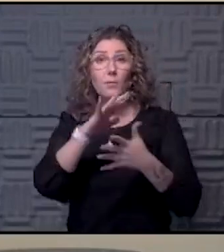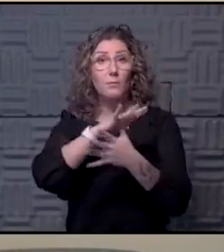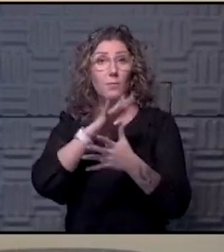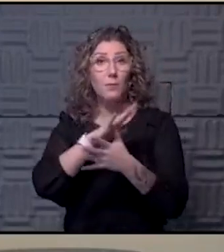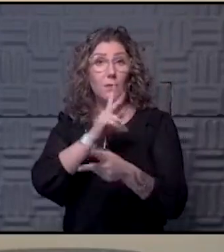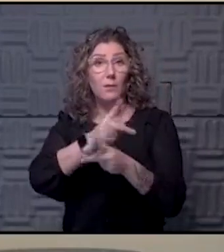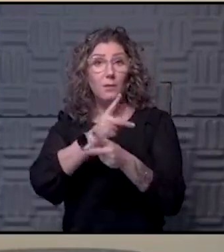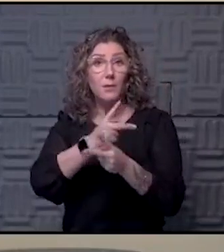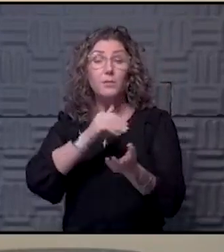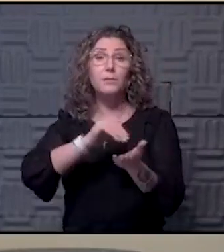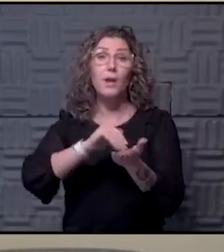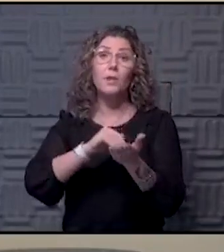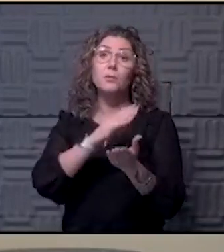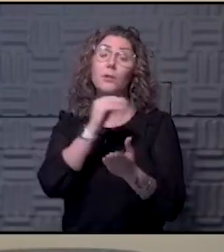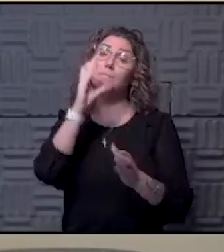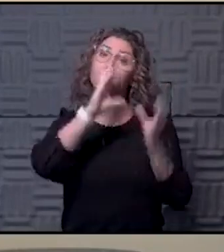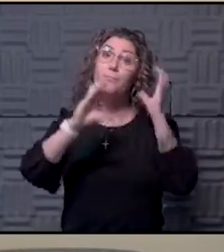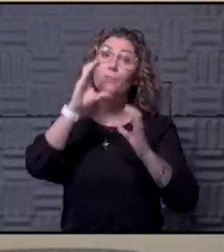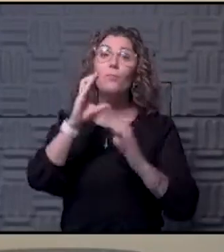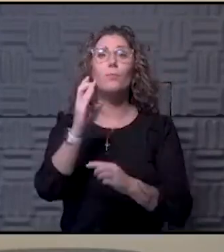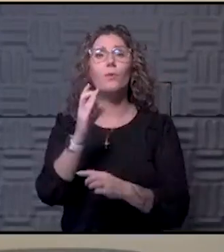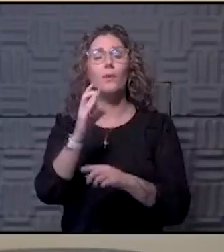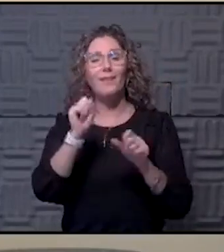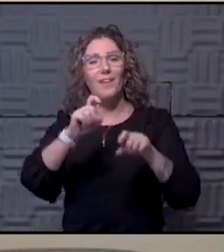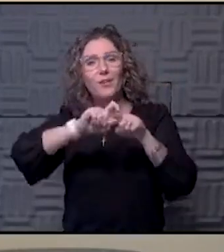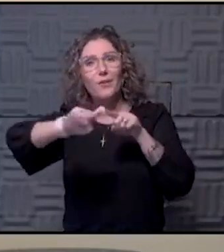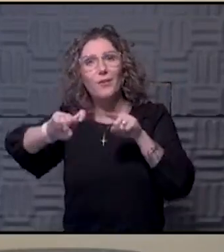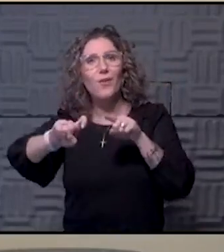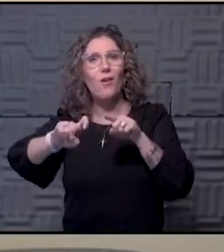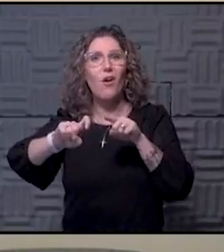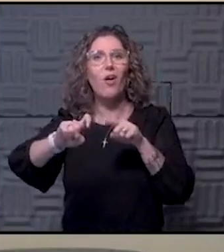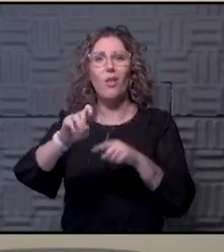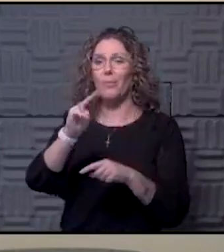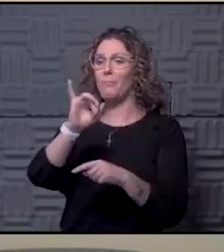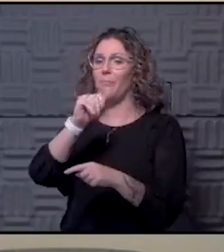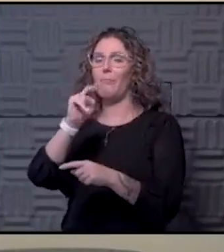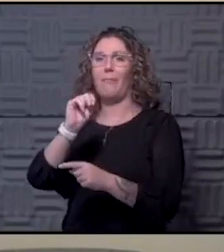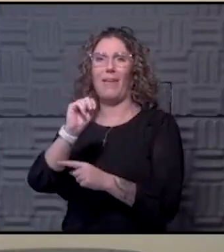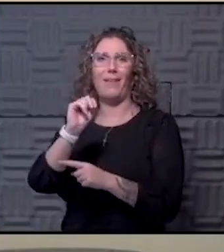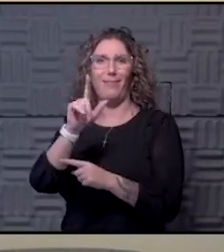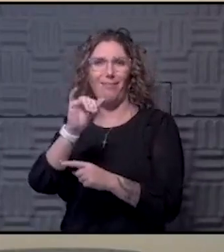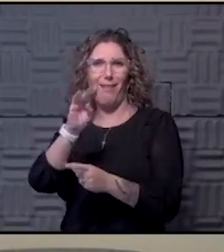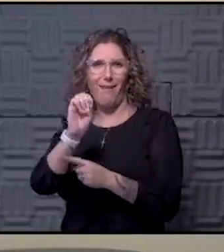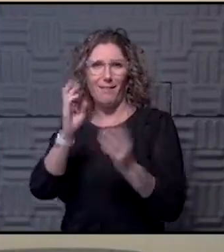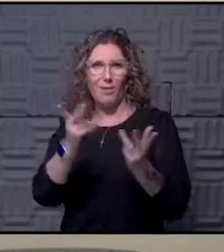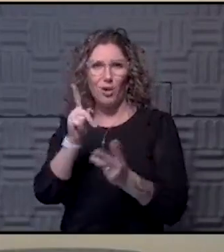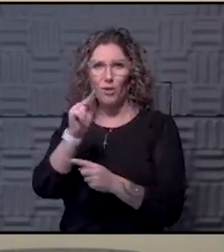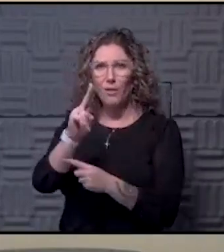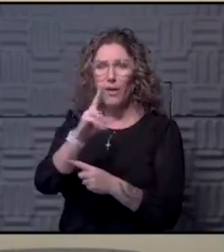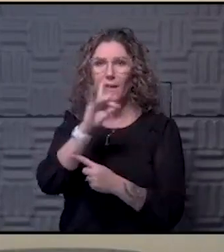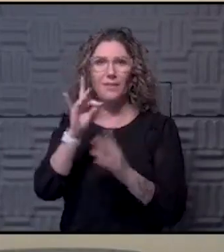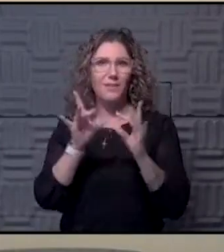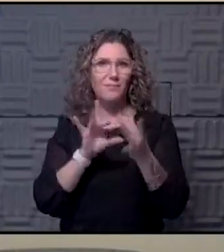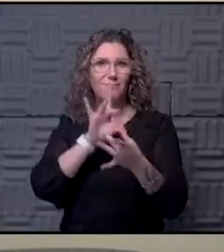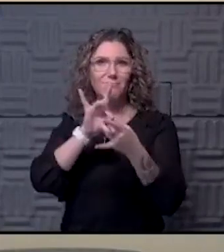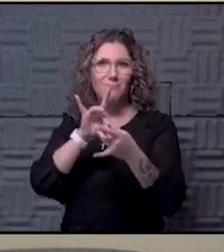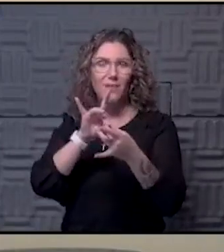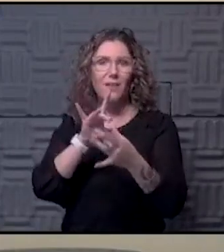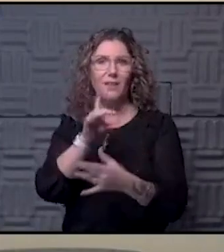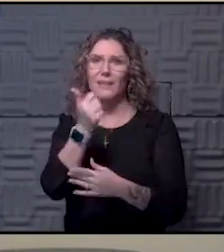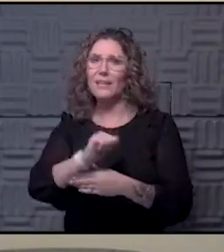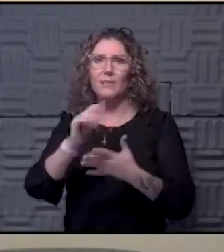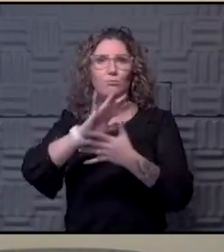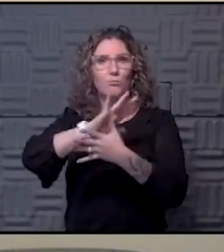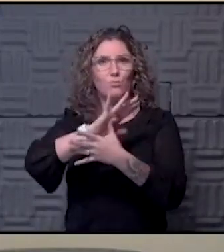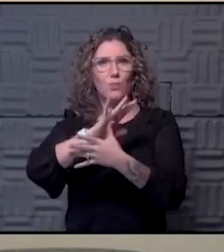looking for one, you can call the main scheduling line here at KU, and they can get you connected with any of our primary care